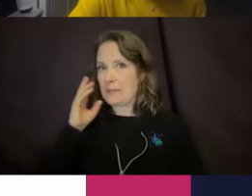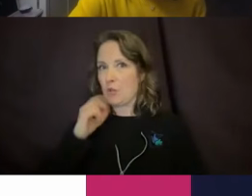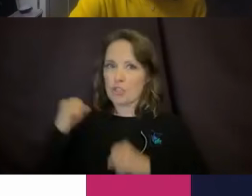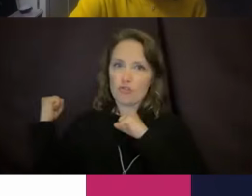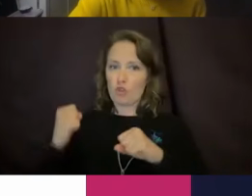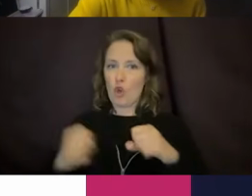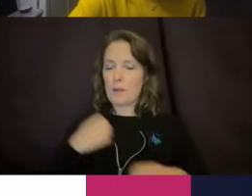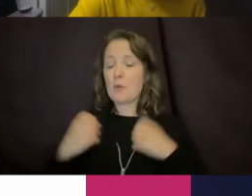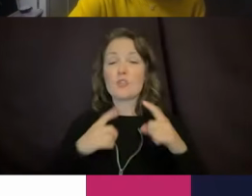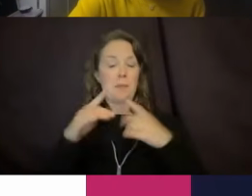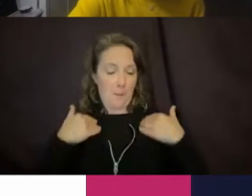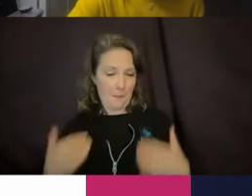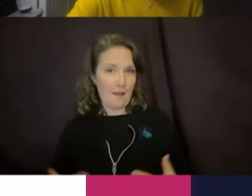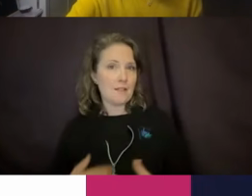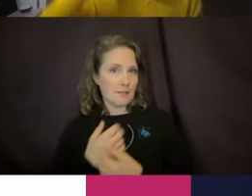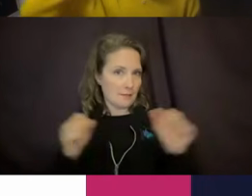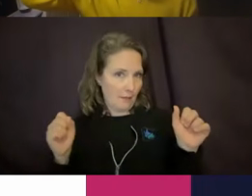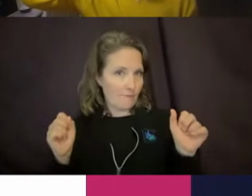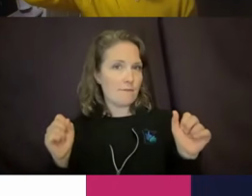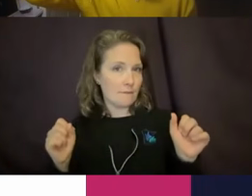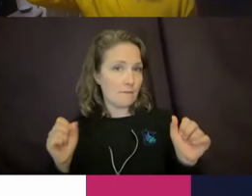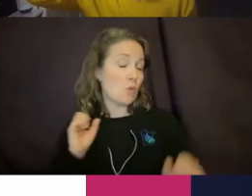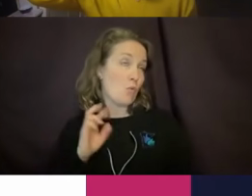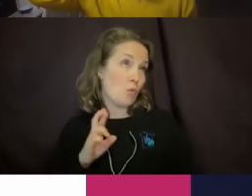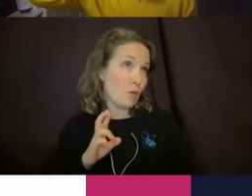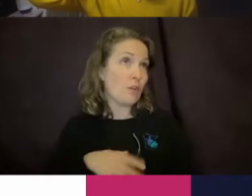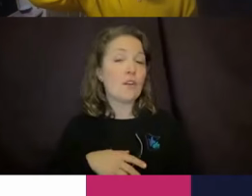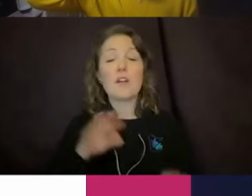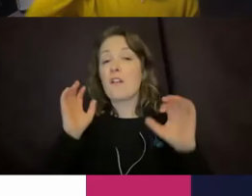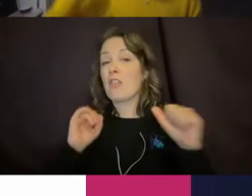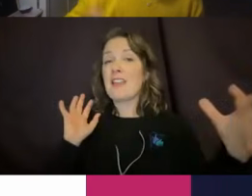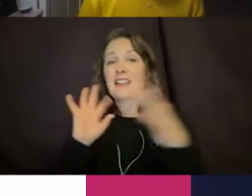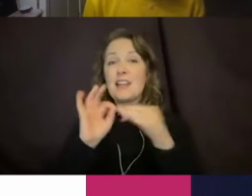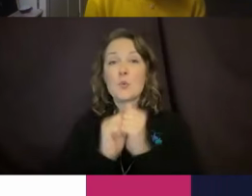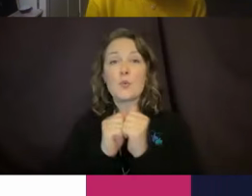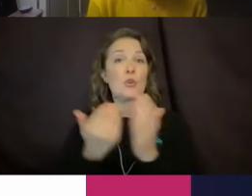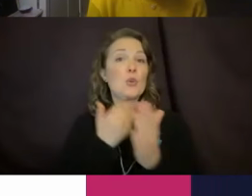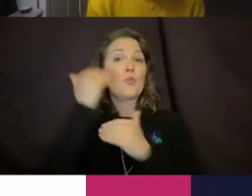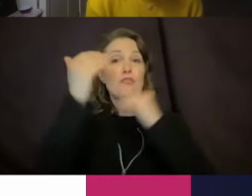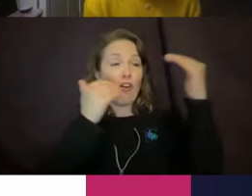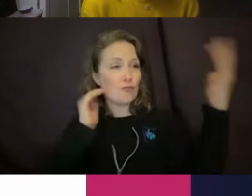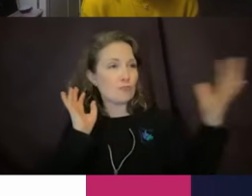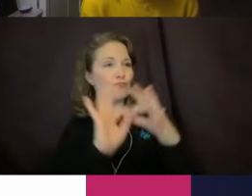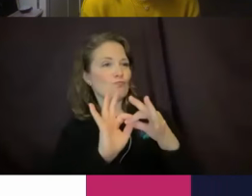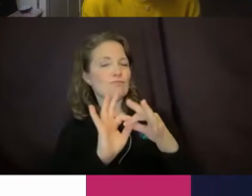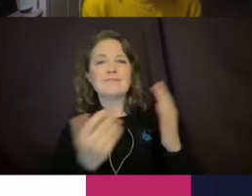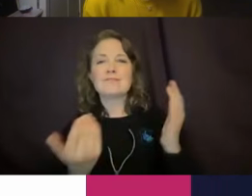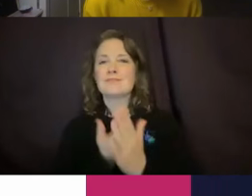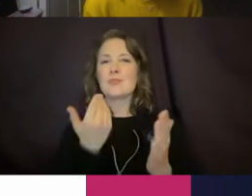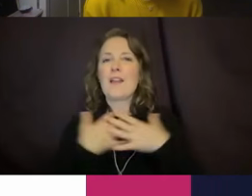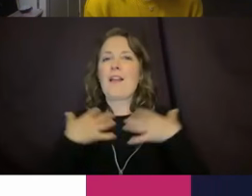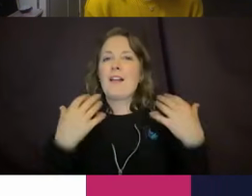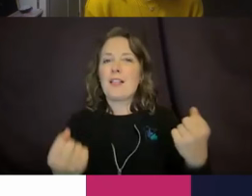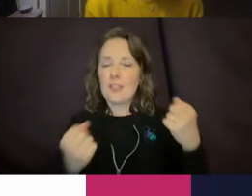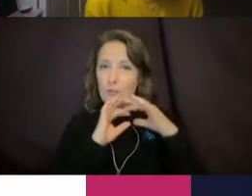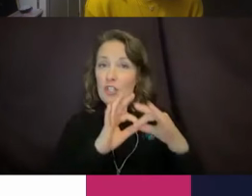their bodies safe. Or they are able to connect with new adults and form healthy relationships with them.